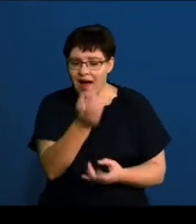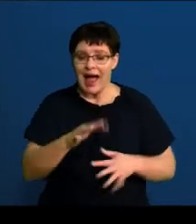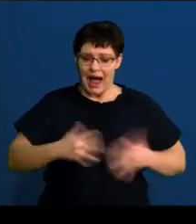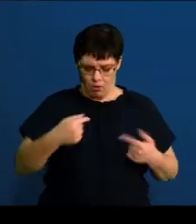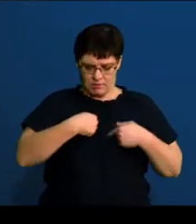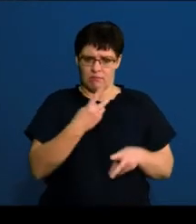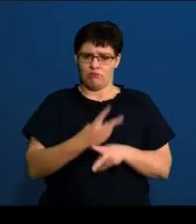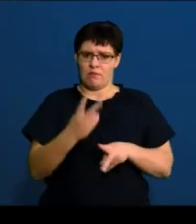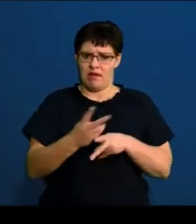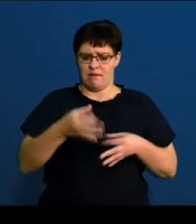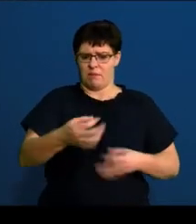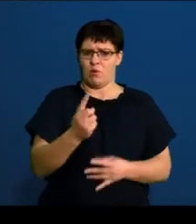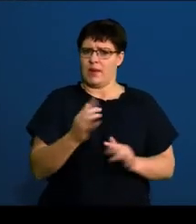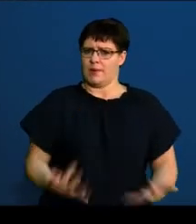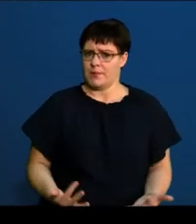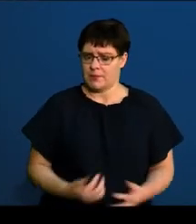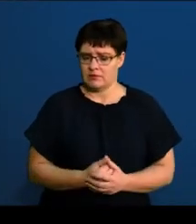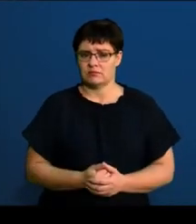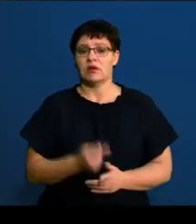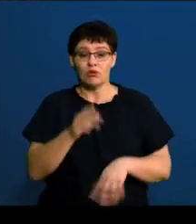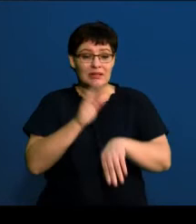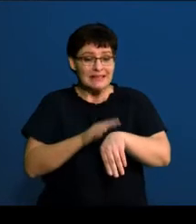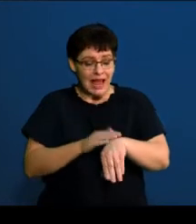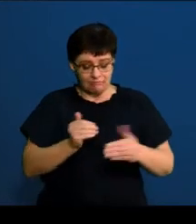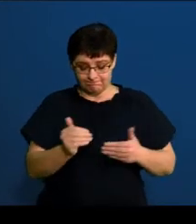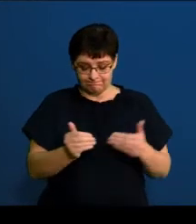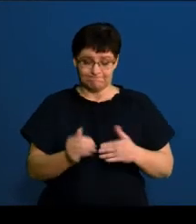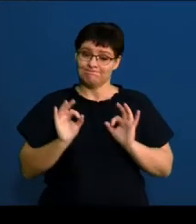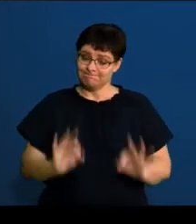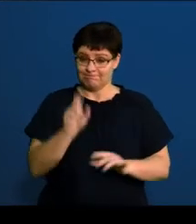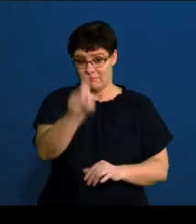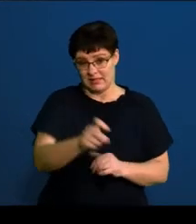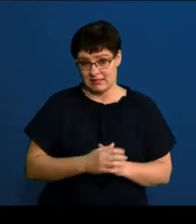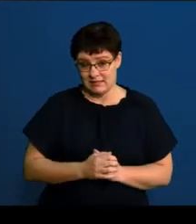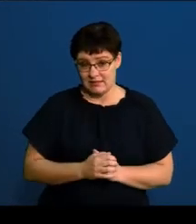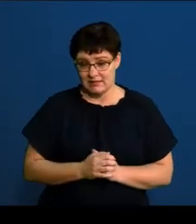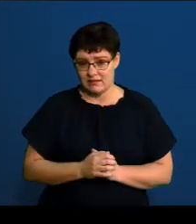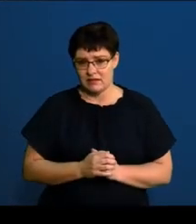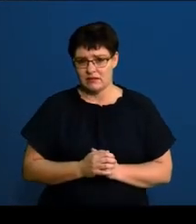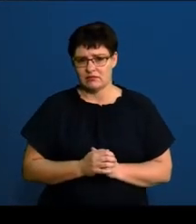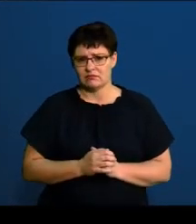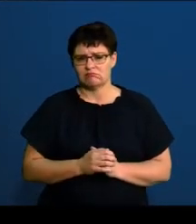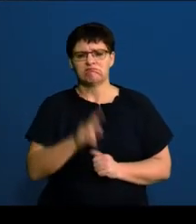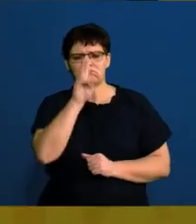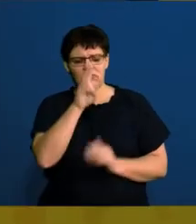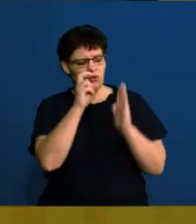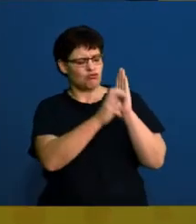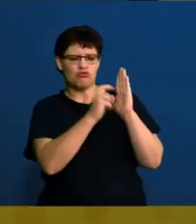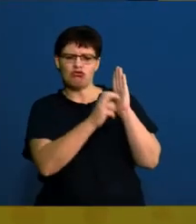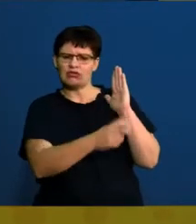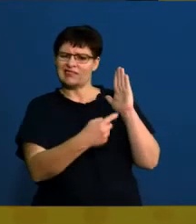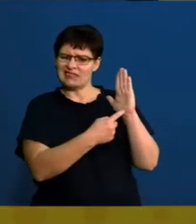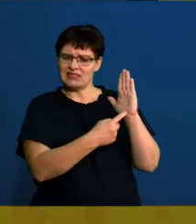1. So we need to manage our time effectively. You will find this in the rules